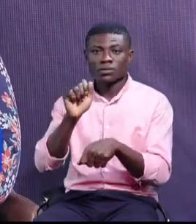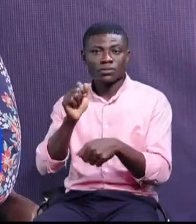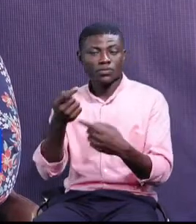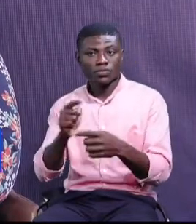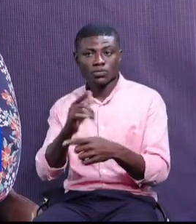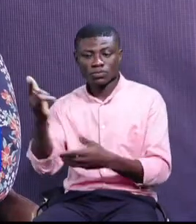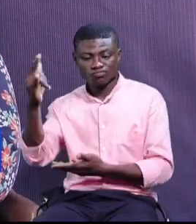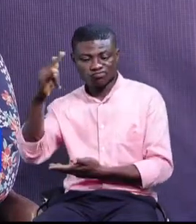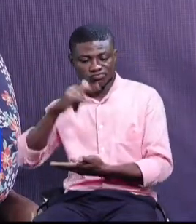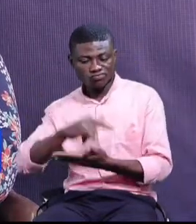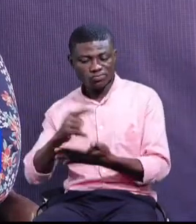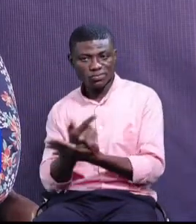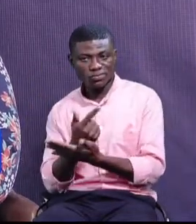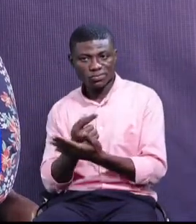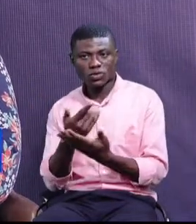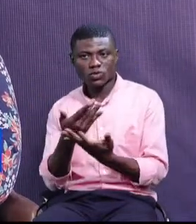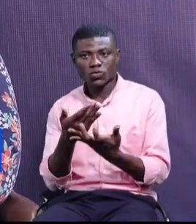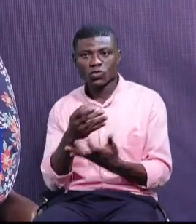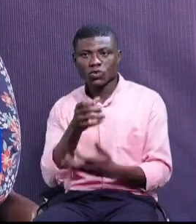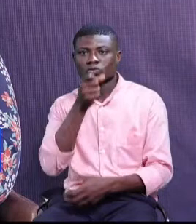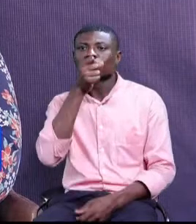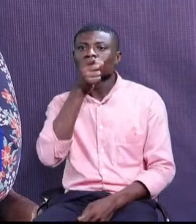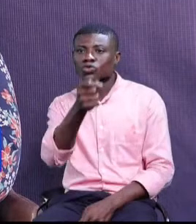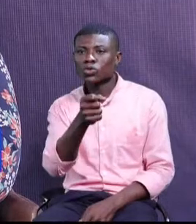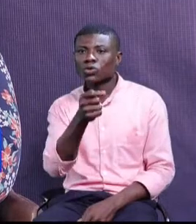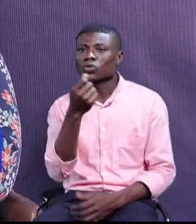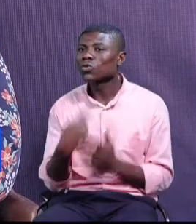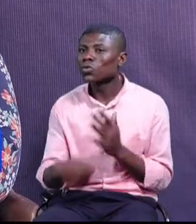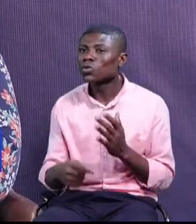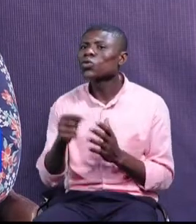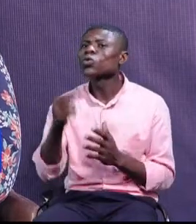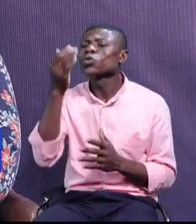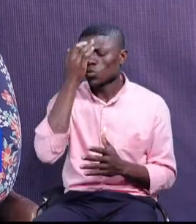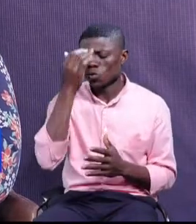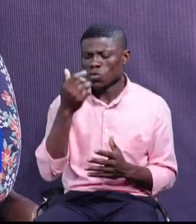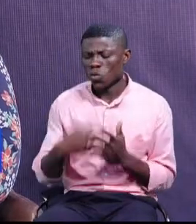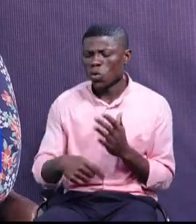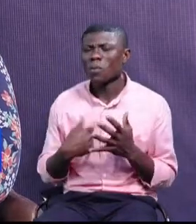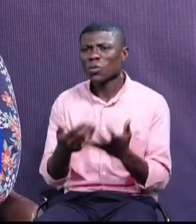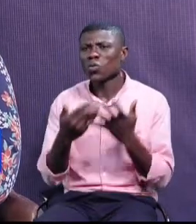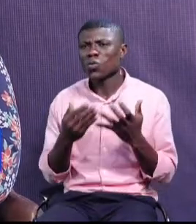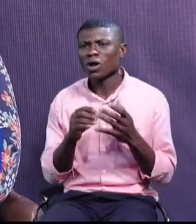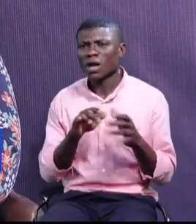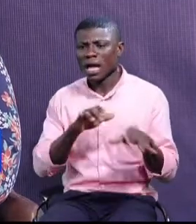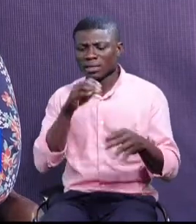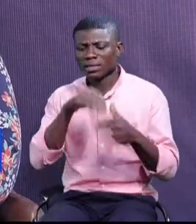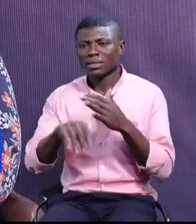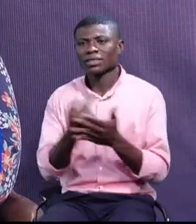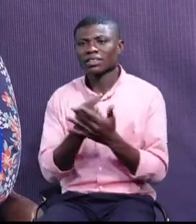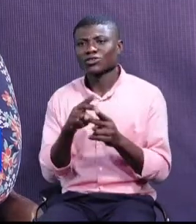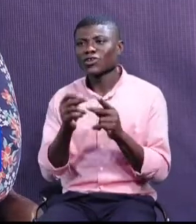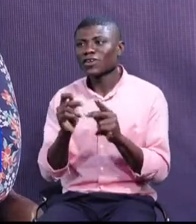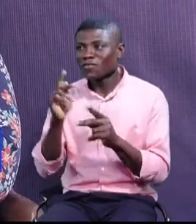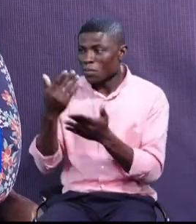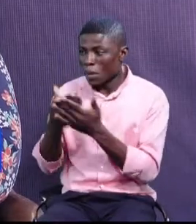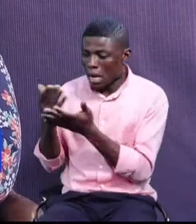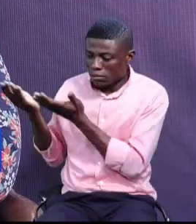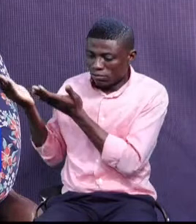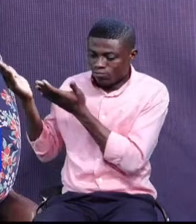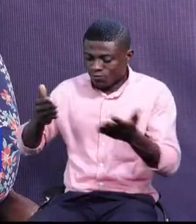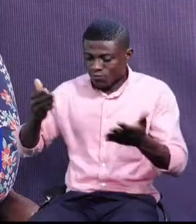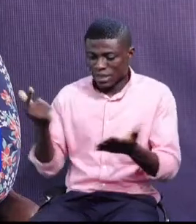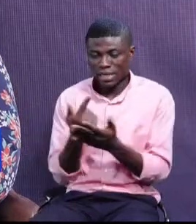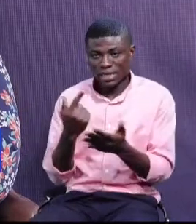into Ghana, you want to make sure that you know what you want to do. So if you are an investor,